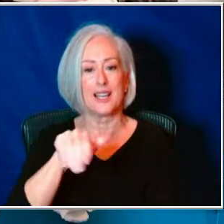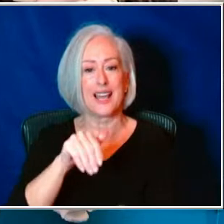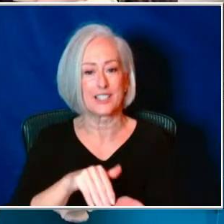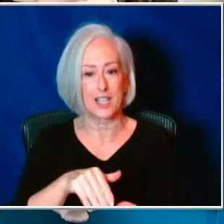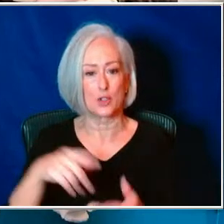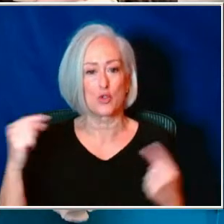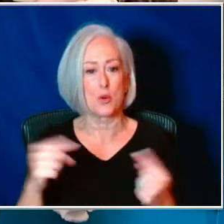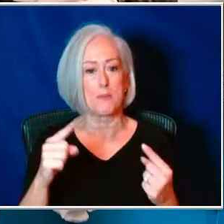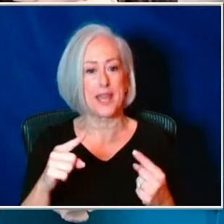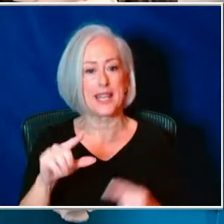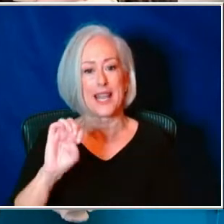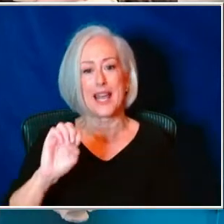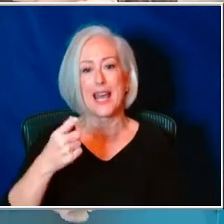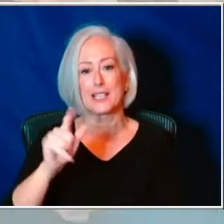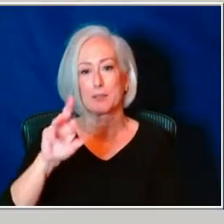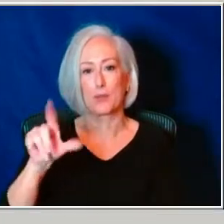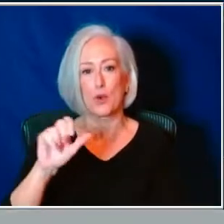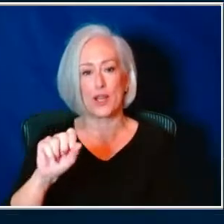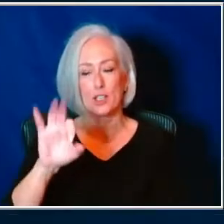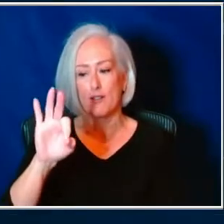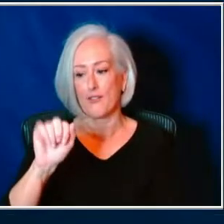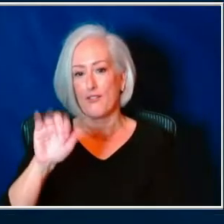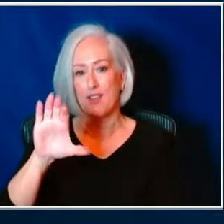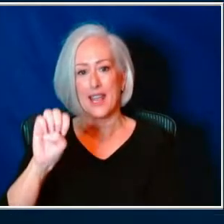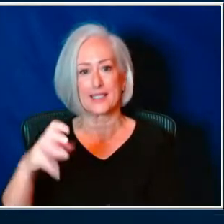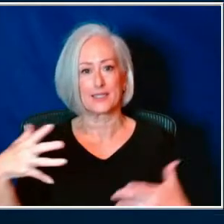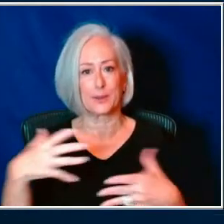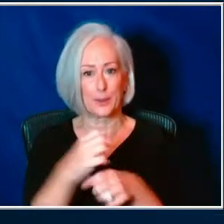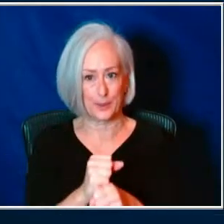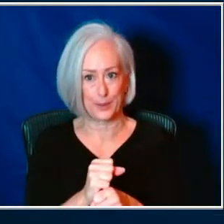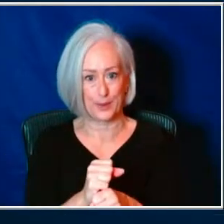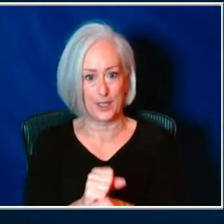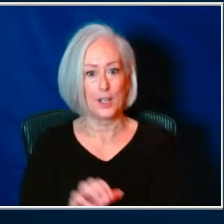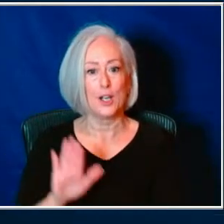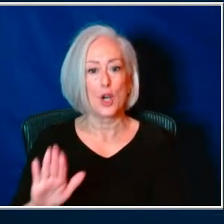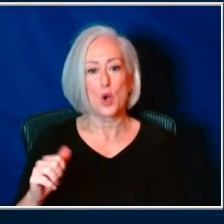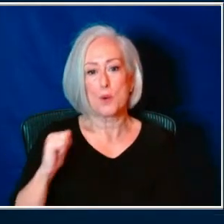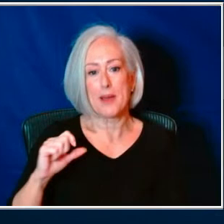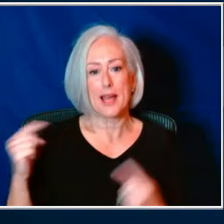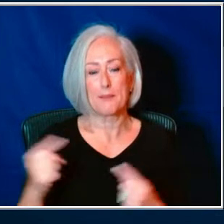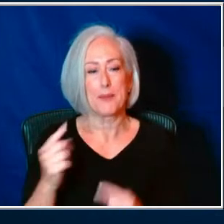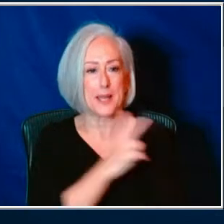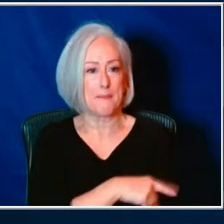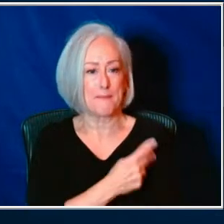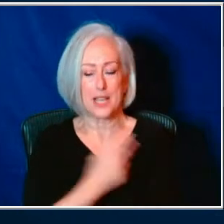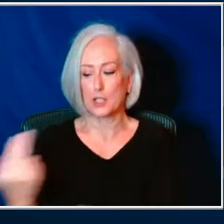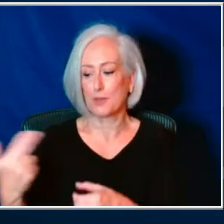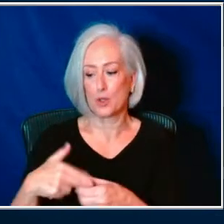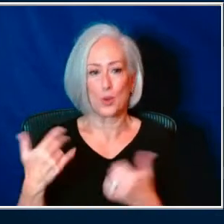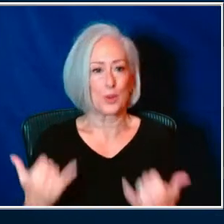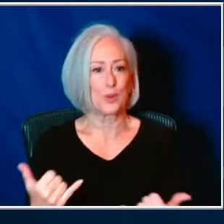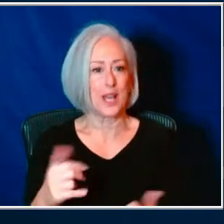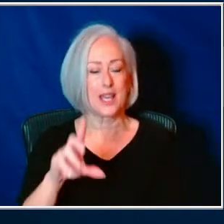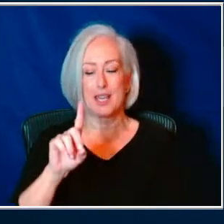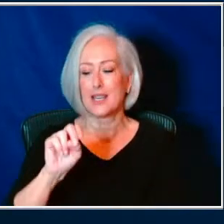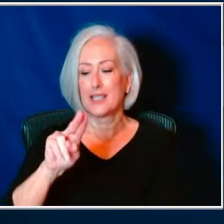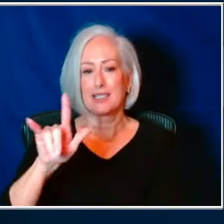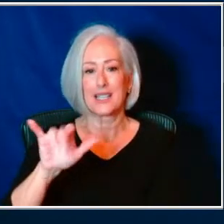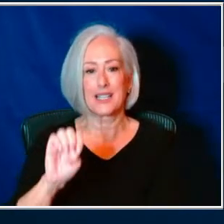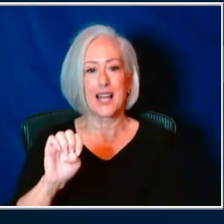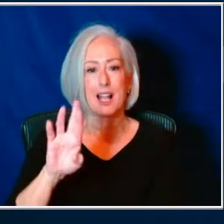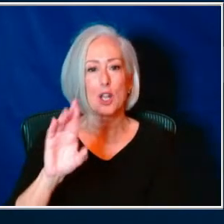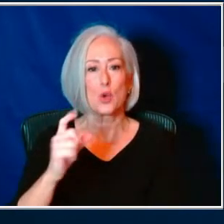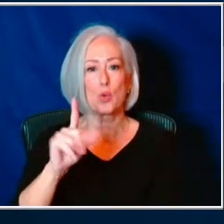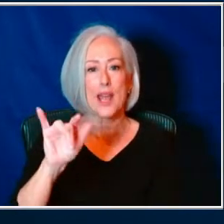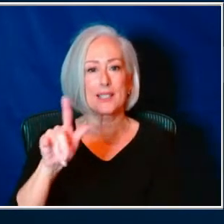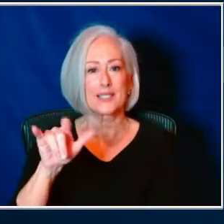Exploration. She has invited one of her back pain patients to join us. We're going to hear from Danelle Ragsdale about their back pain and